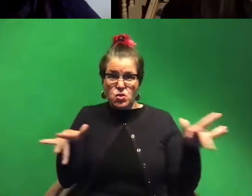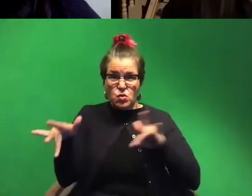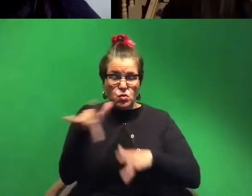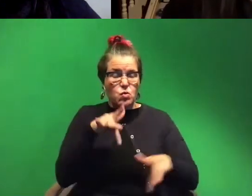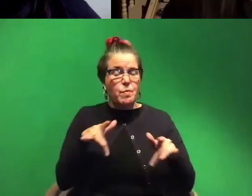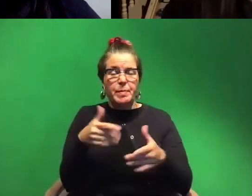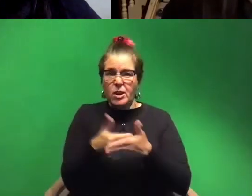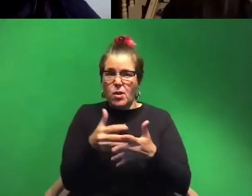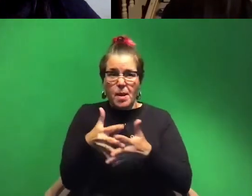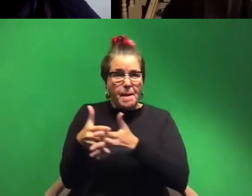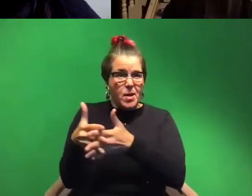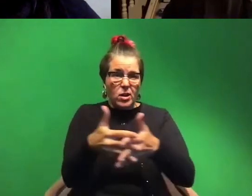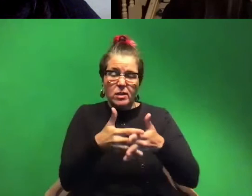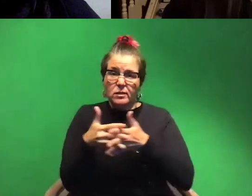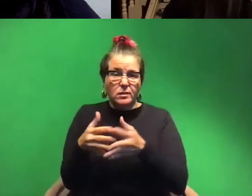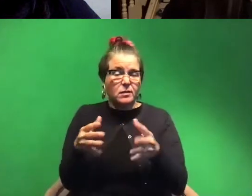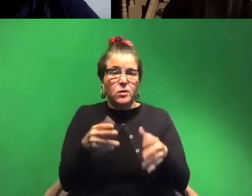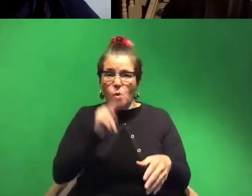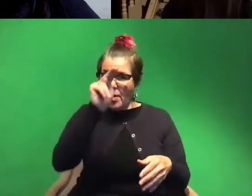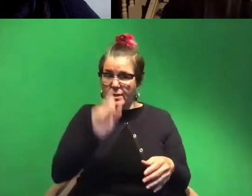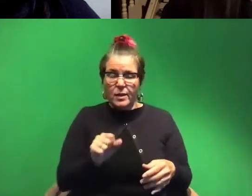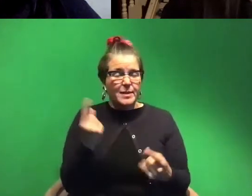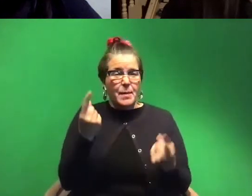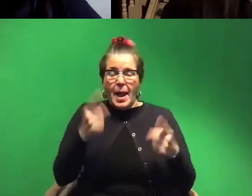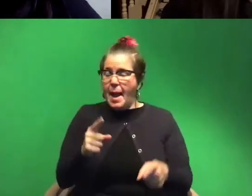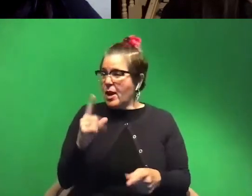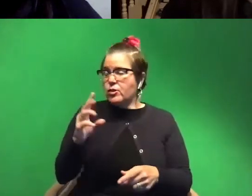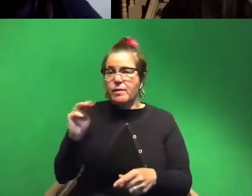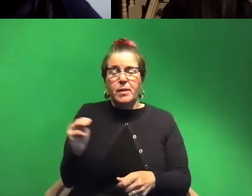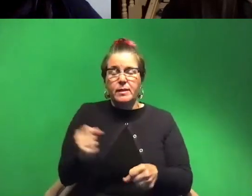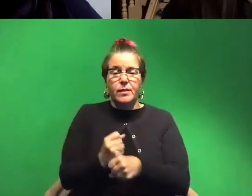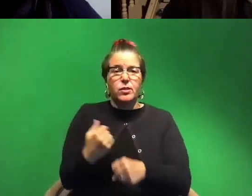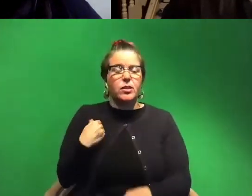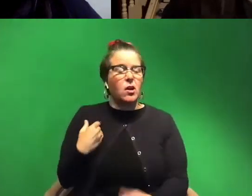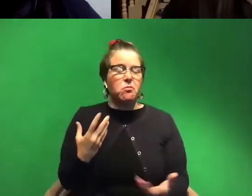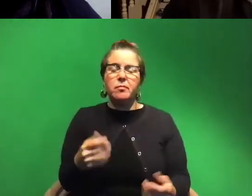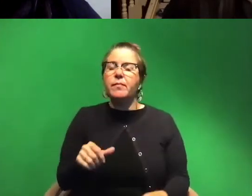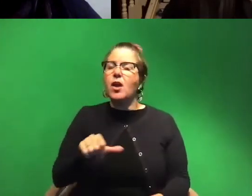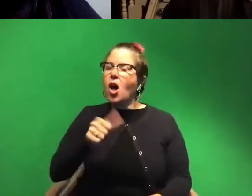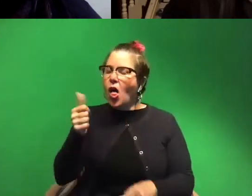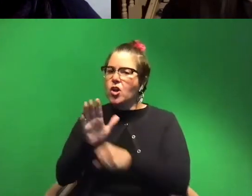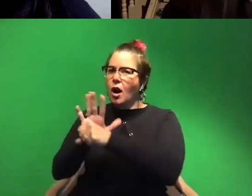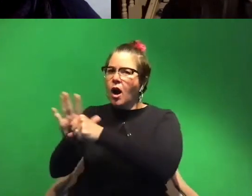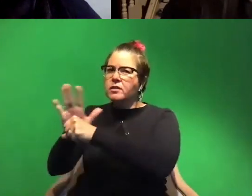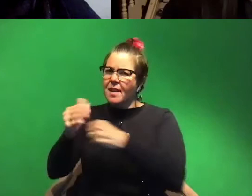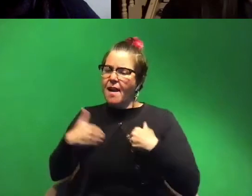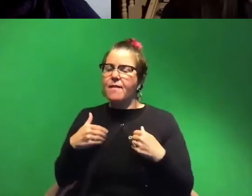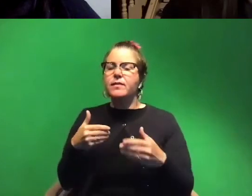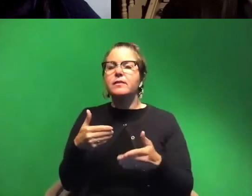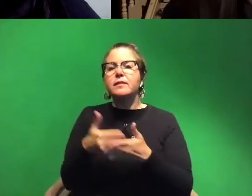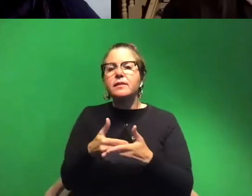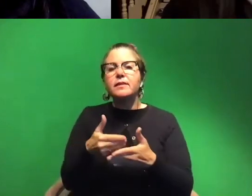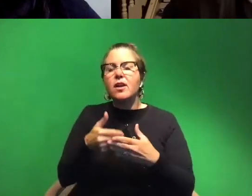the Americas. There's something that happened, hundreds of millions of years ago. They are around every other continent. So they're off the coast of